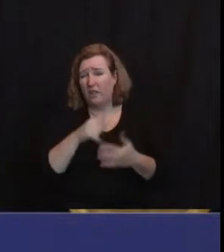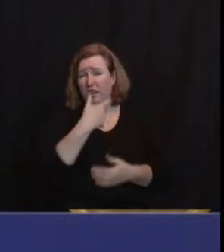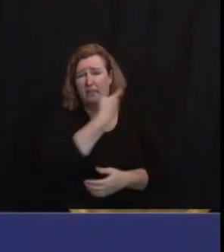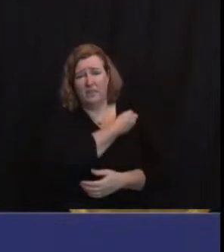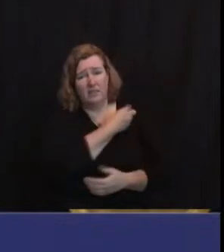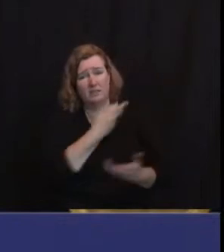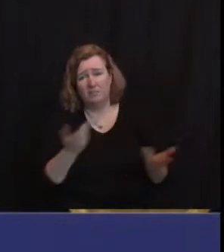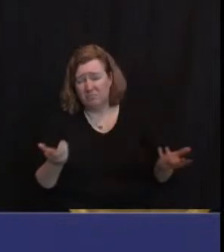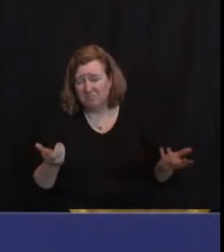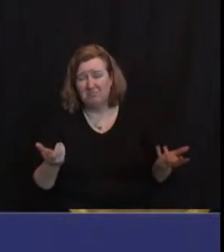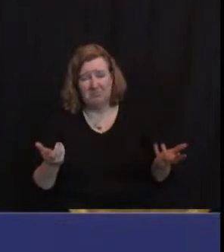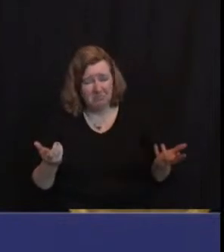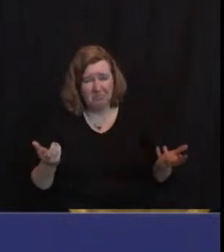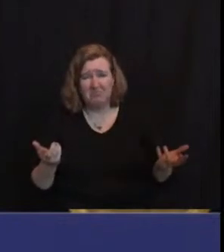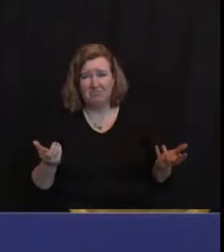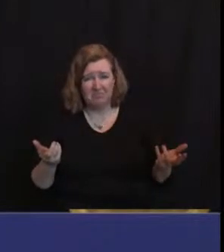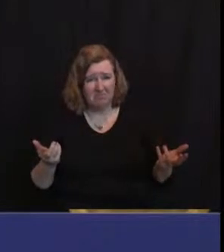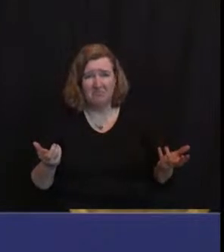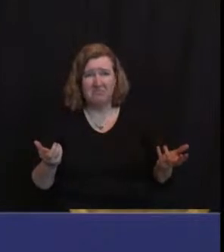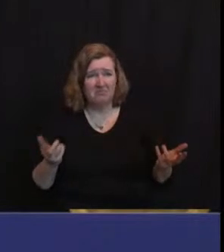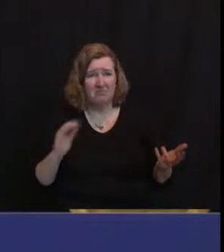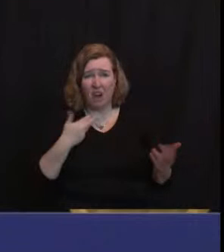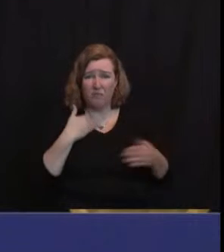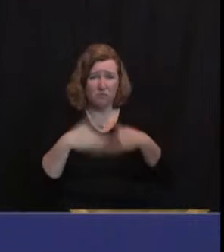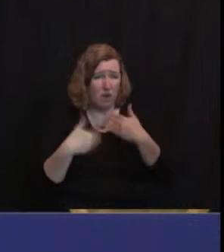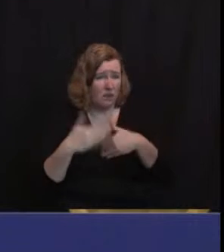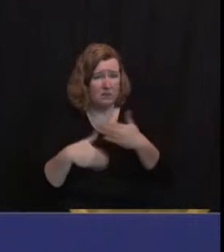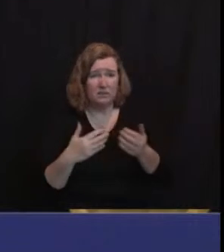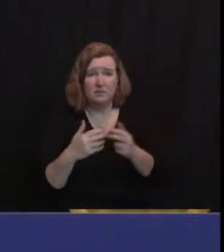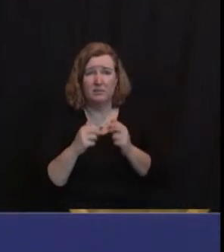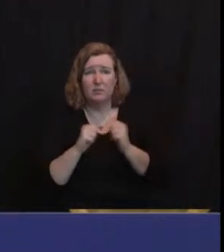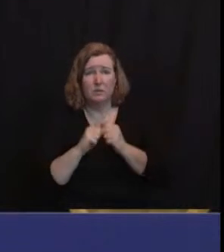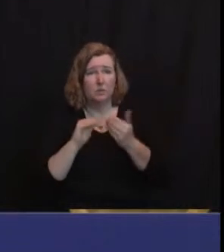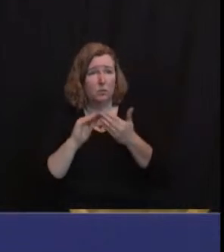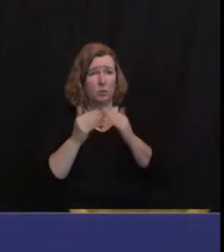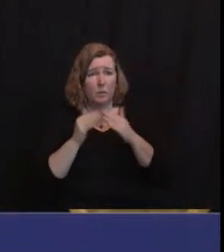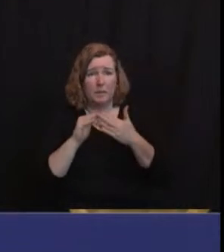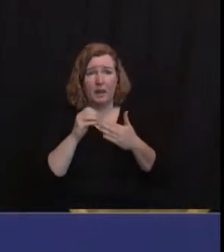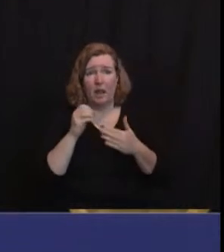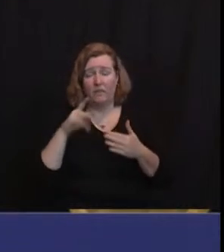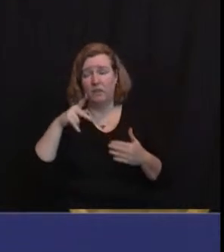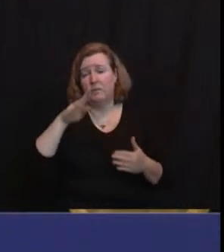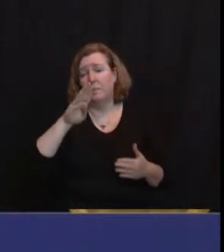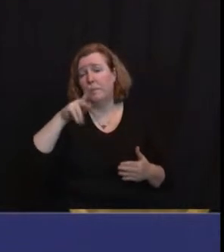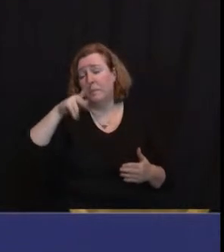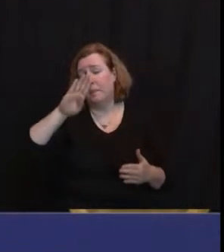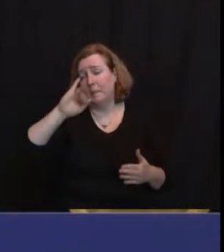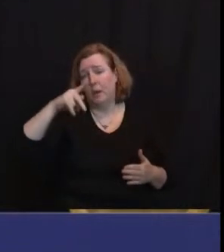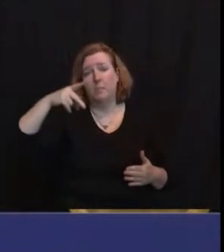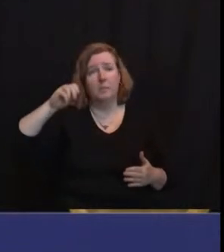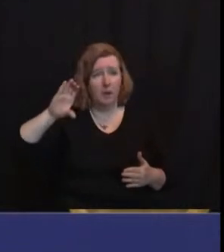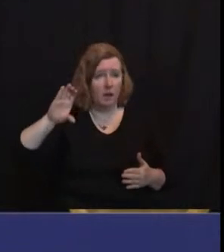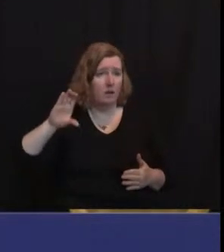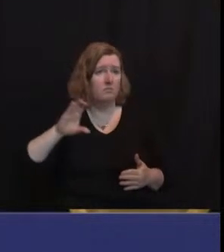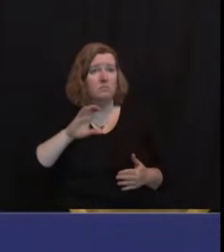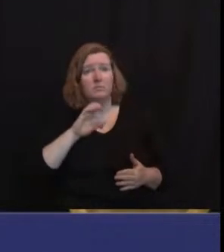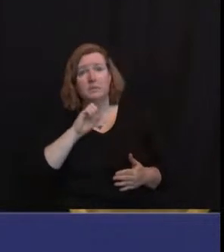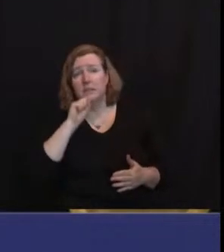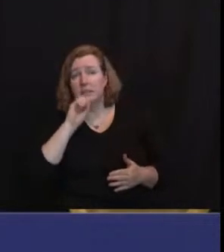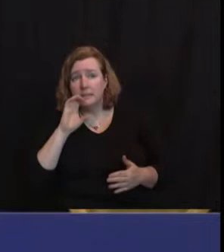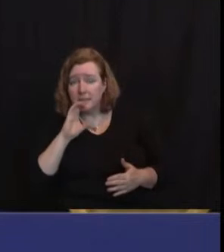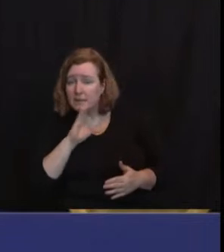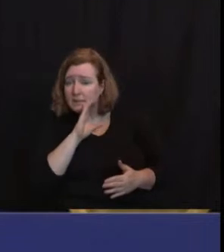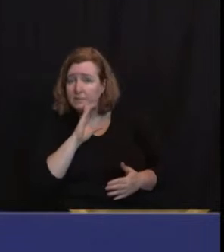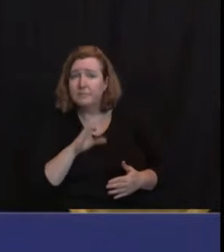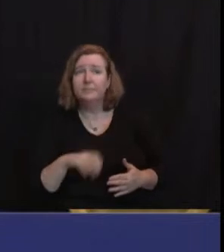think the progress with communities of color and seniors, the needle is going in the right direction, I think especially for